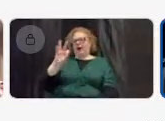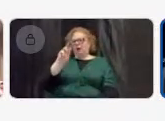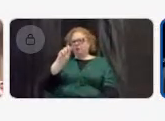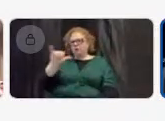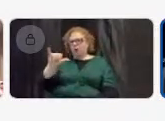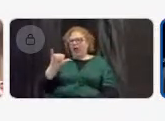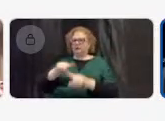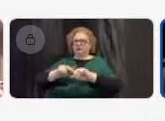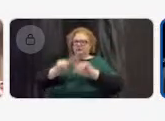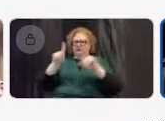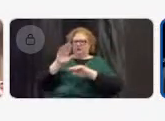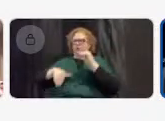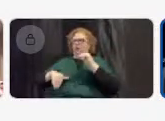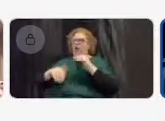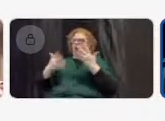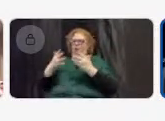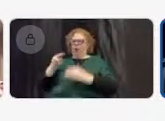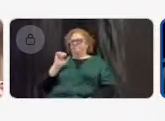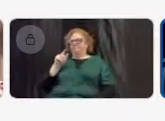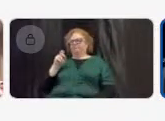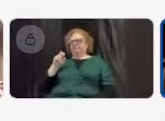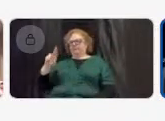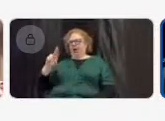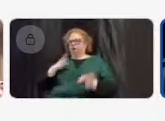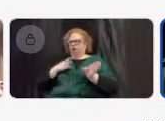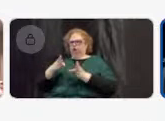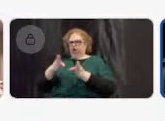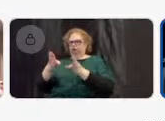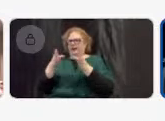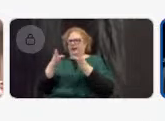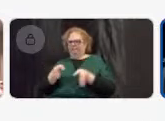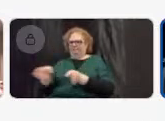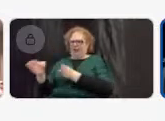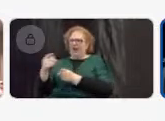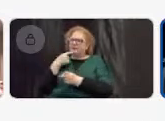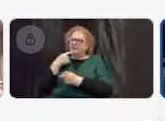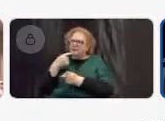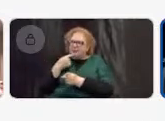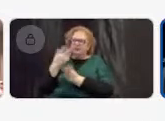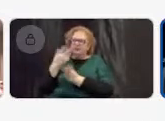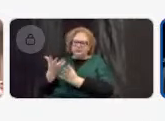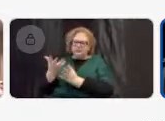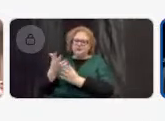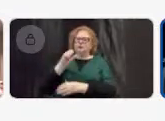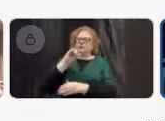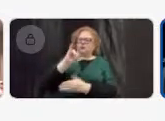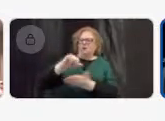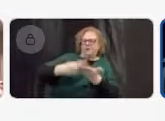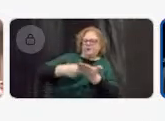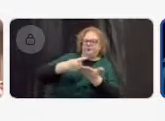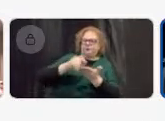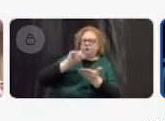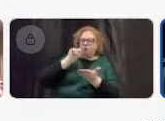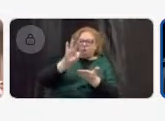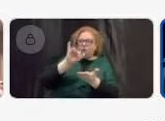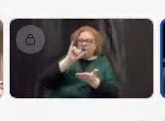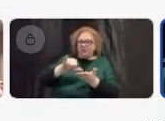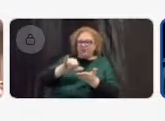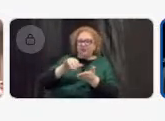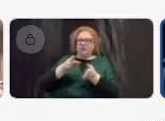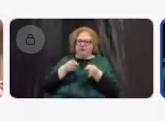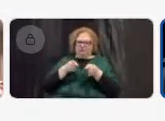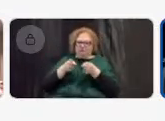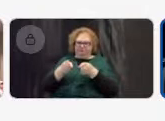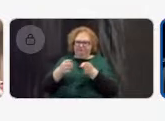something less than what the master street plan was. The discussion of an alignment, it can be adjusted.